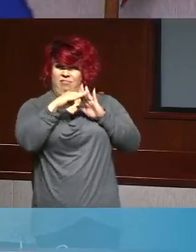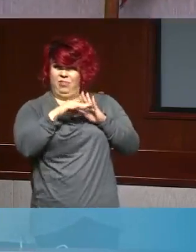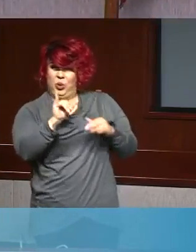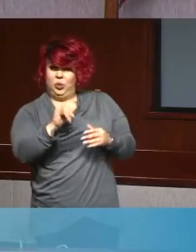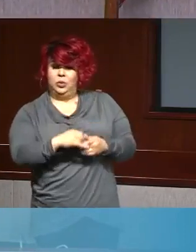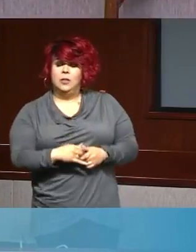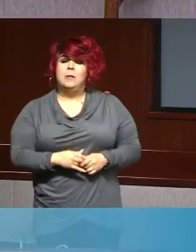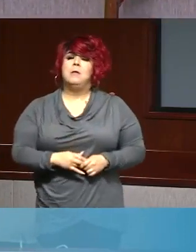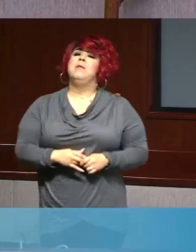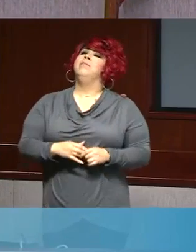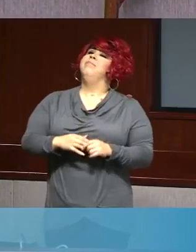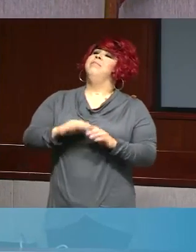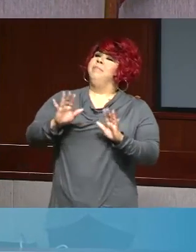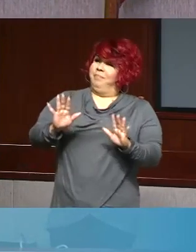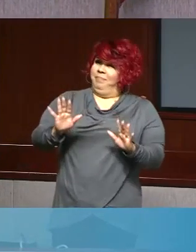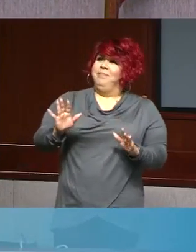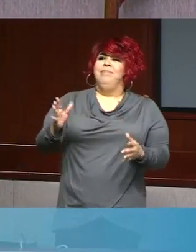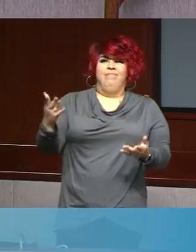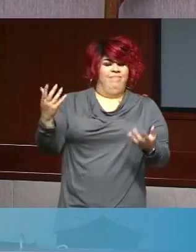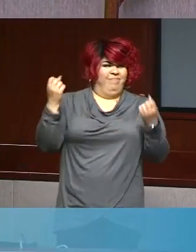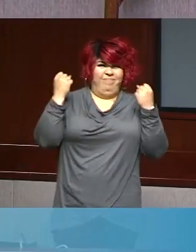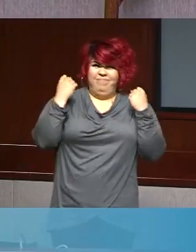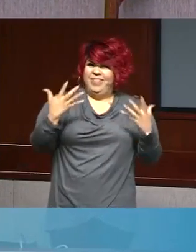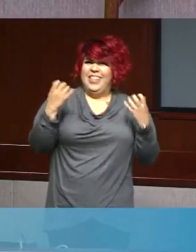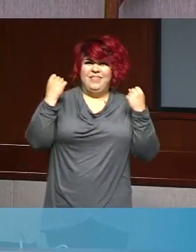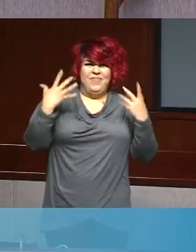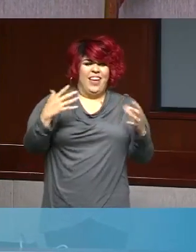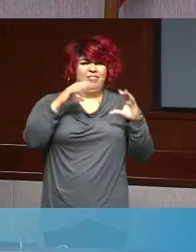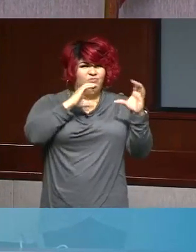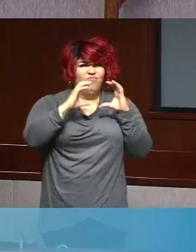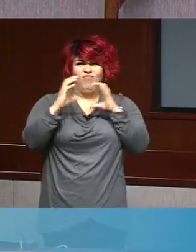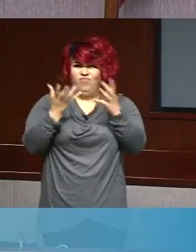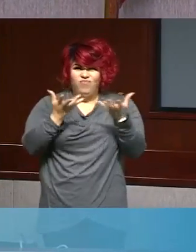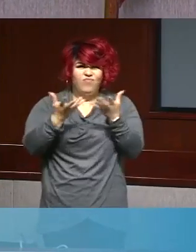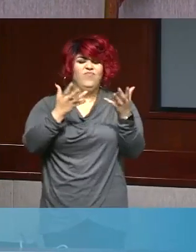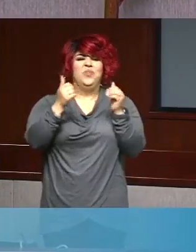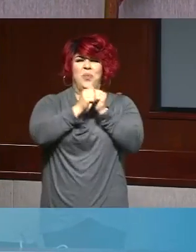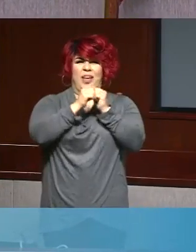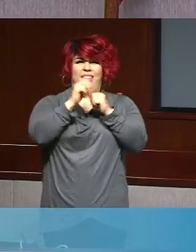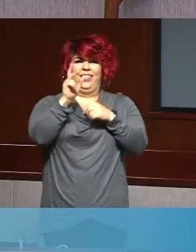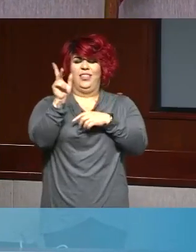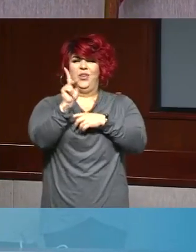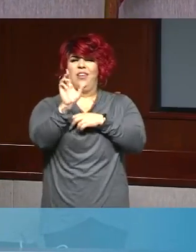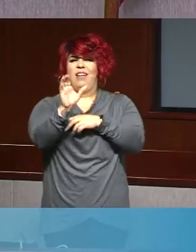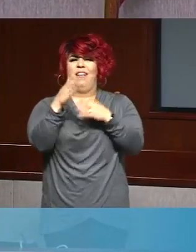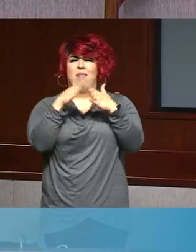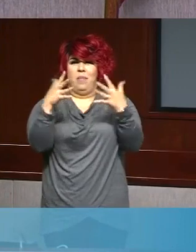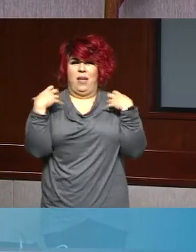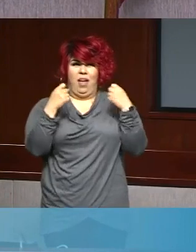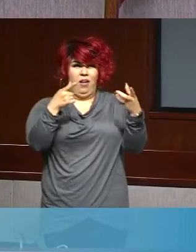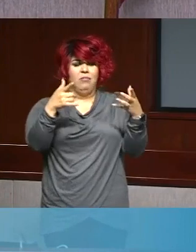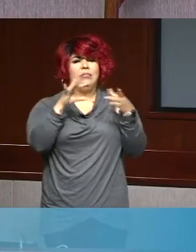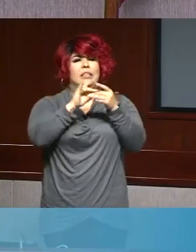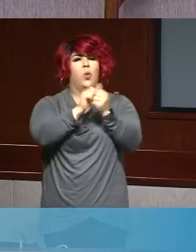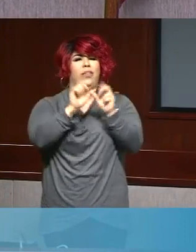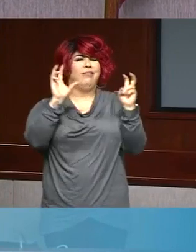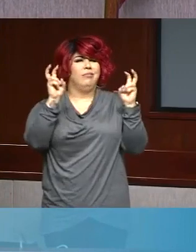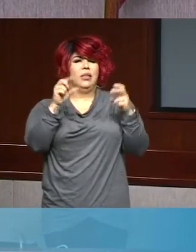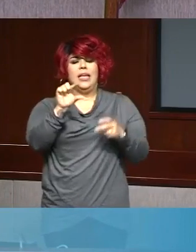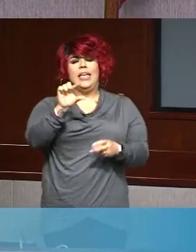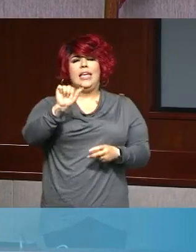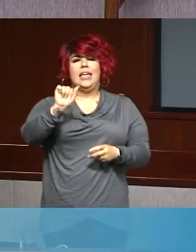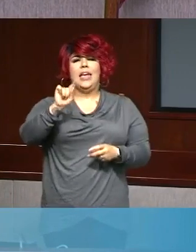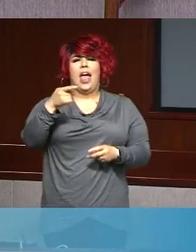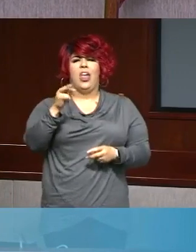Hi, Karen. We've had many conversations with California Department of Public Health on gatherings. Their gathering guidance remains,